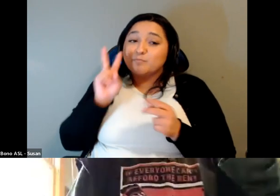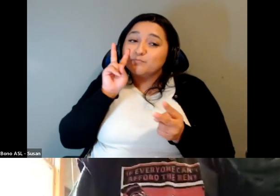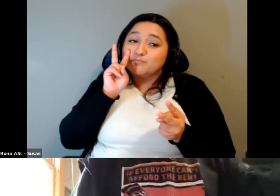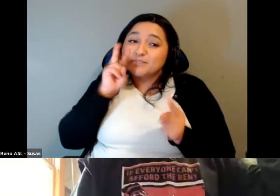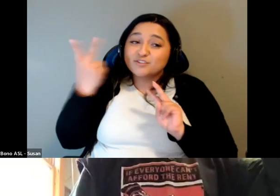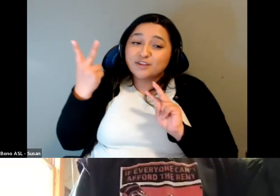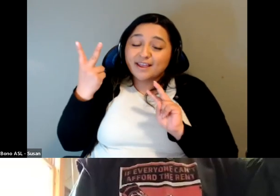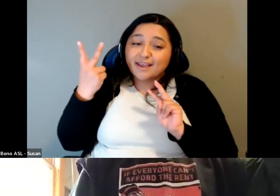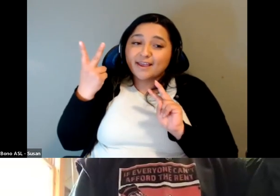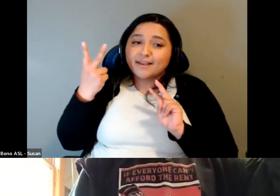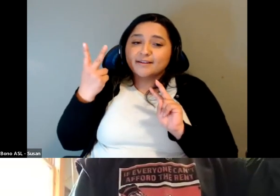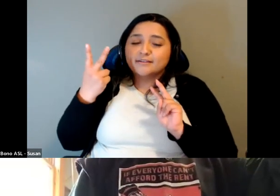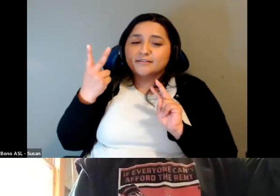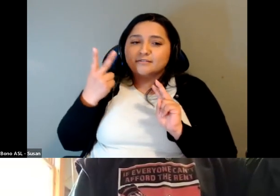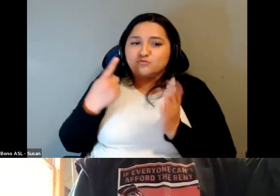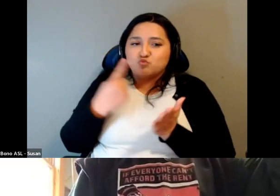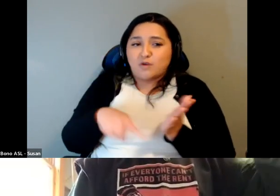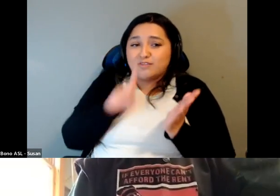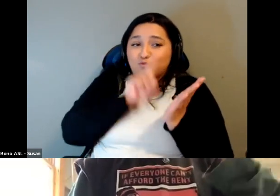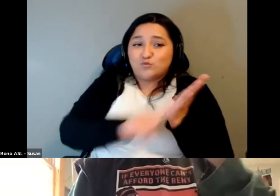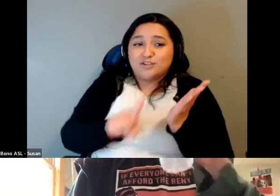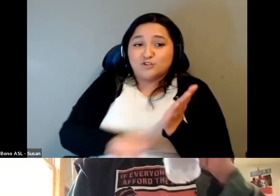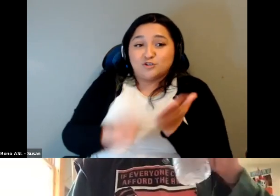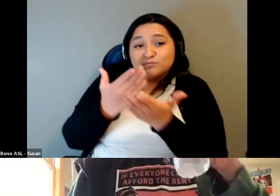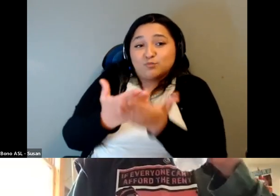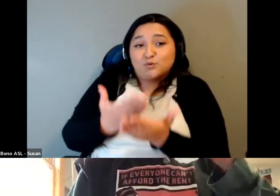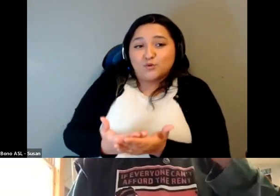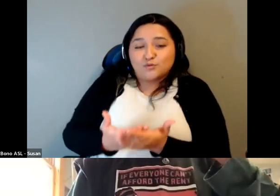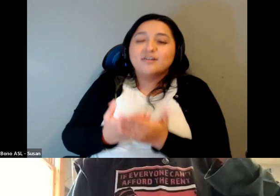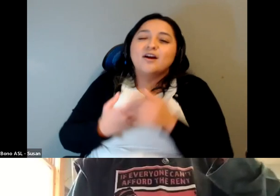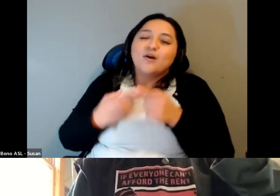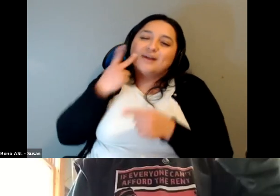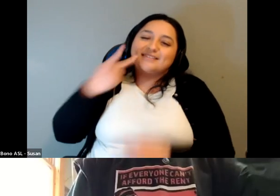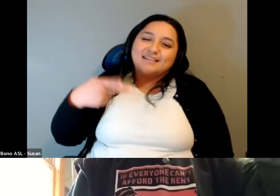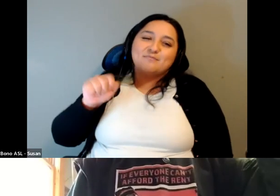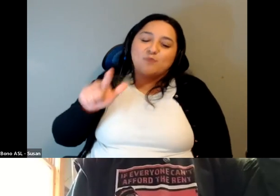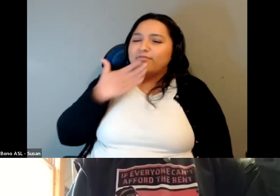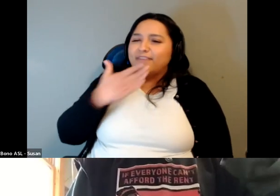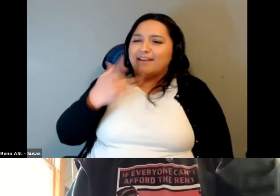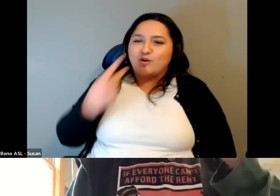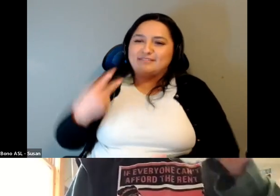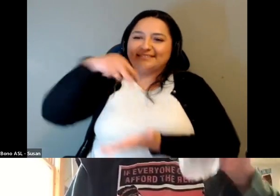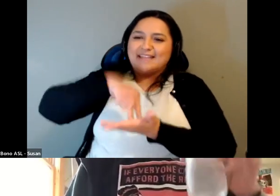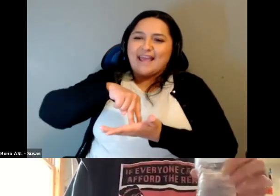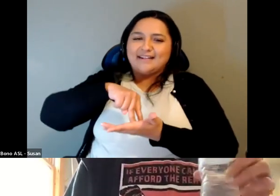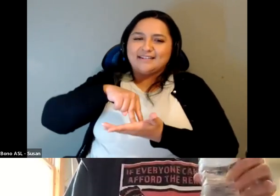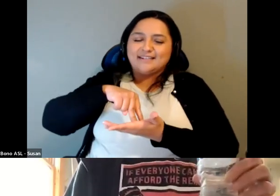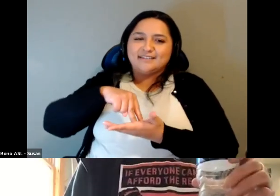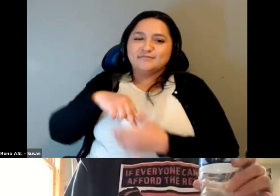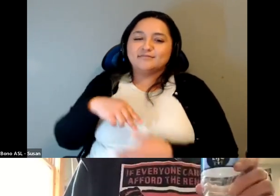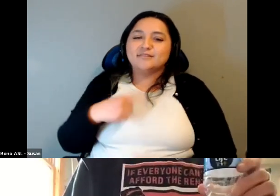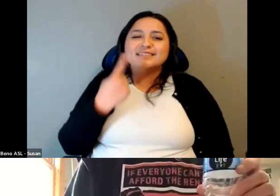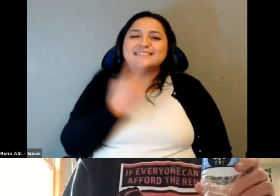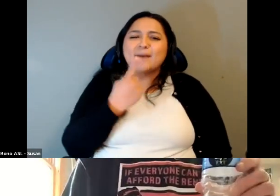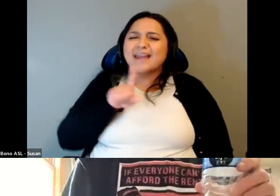what the research is really able to show. I mean, I think that, thanks for standing, Paul, because now everyone, one of the questions